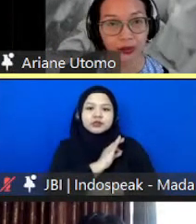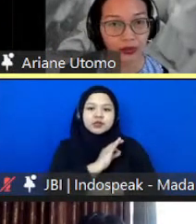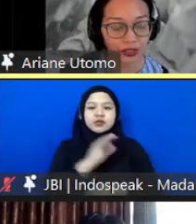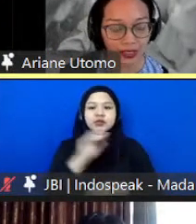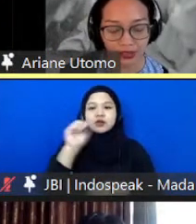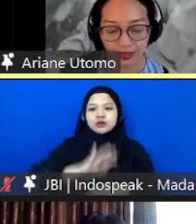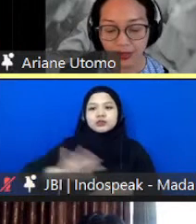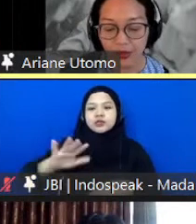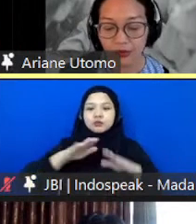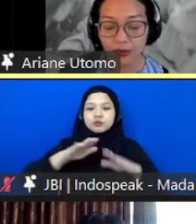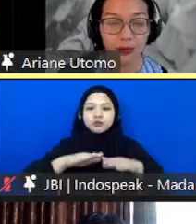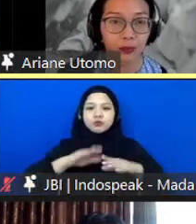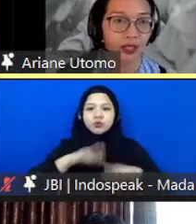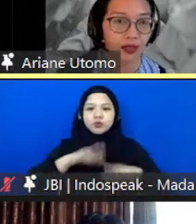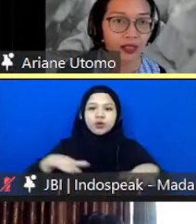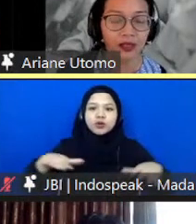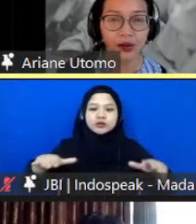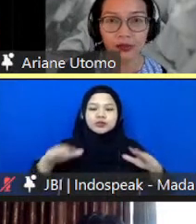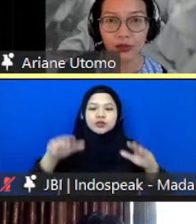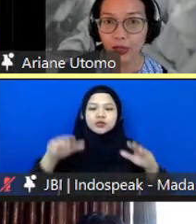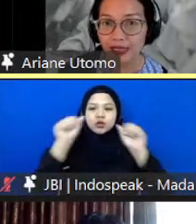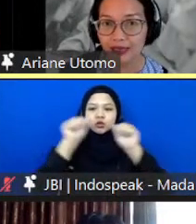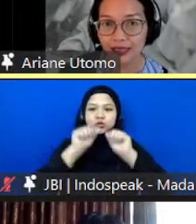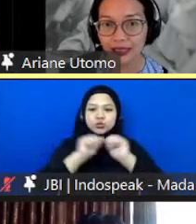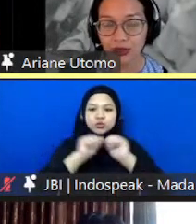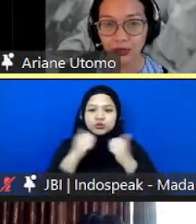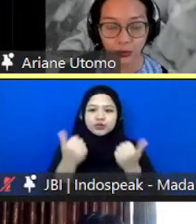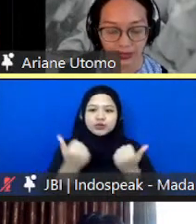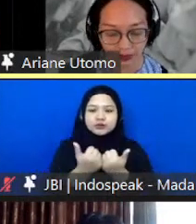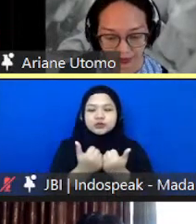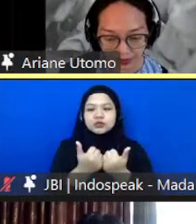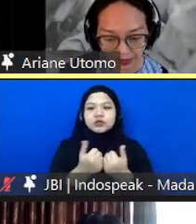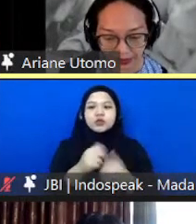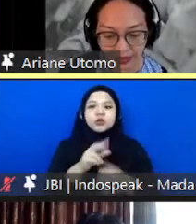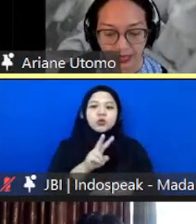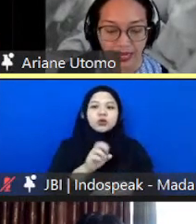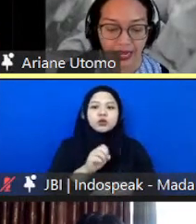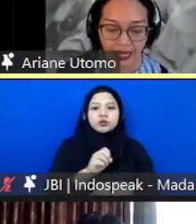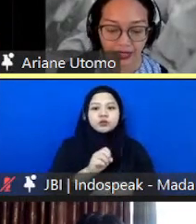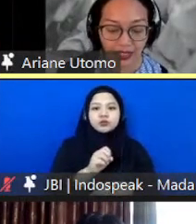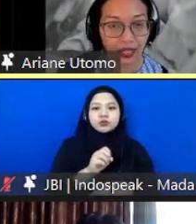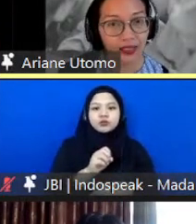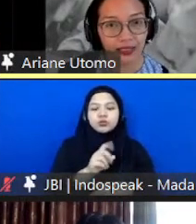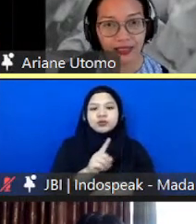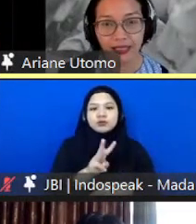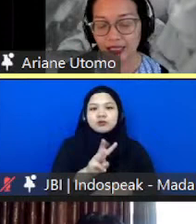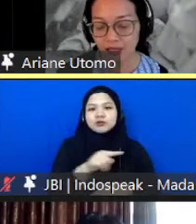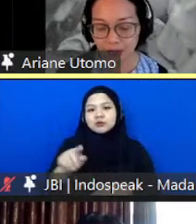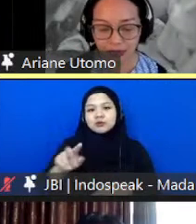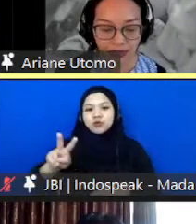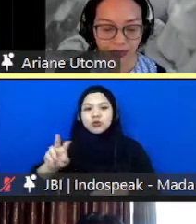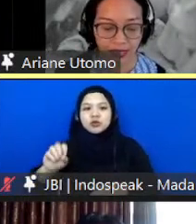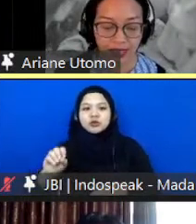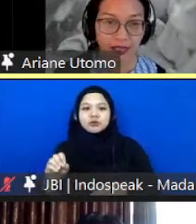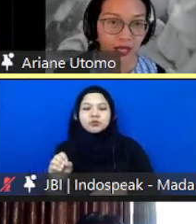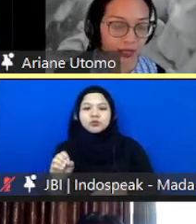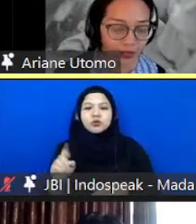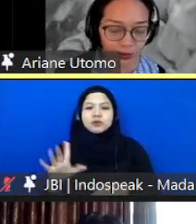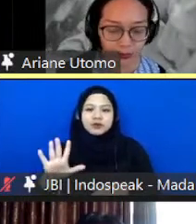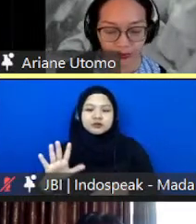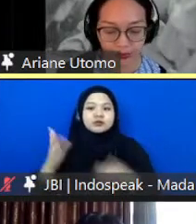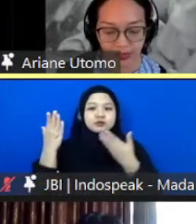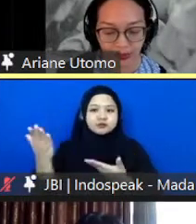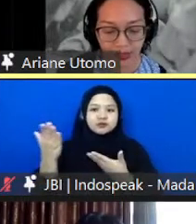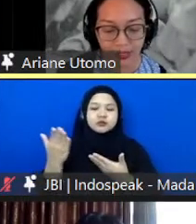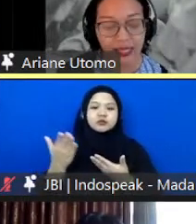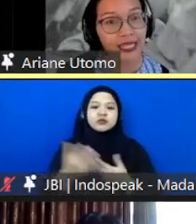Population Association for the period of 2013 to 2015. And currently in his position as